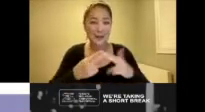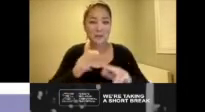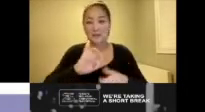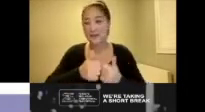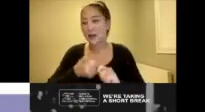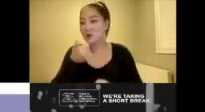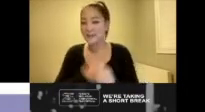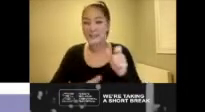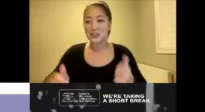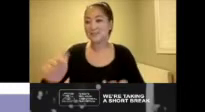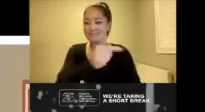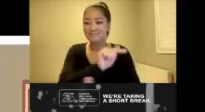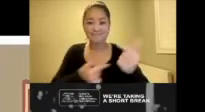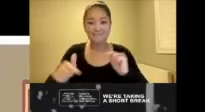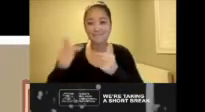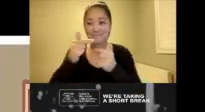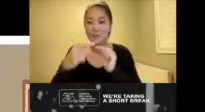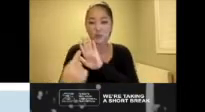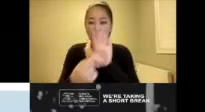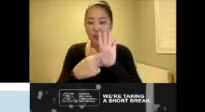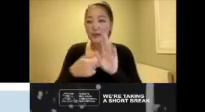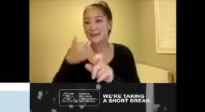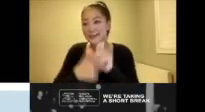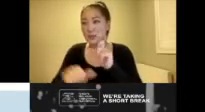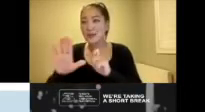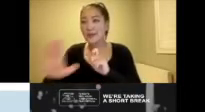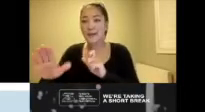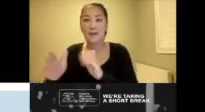and weaknesses for that episode.